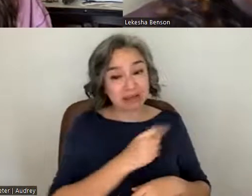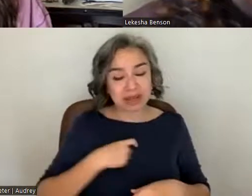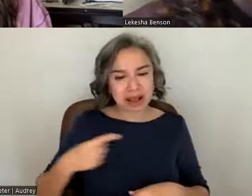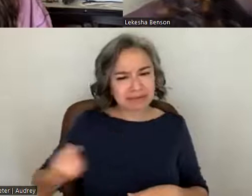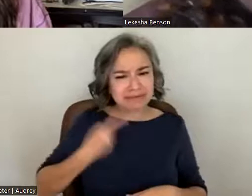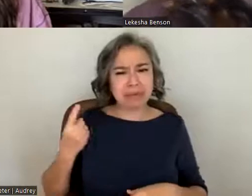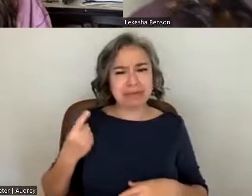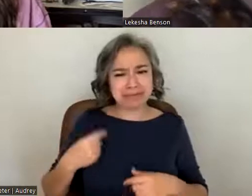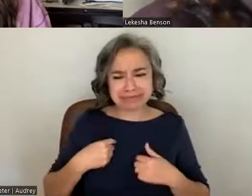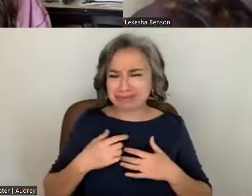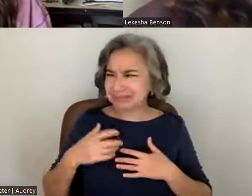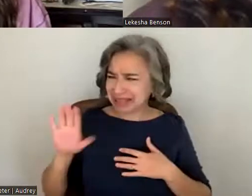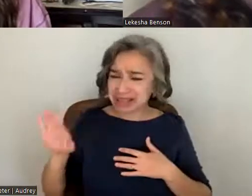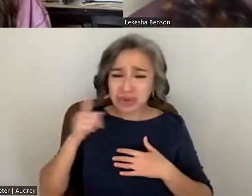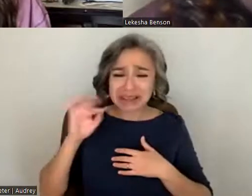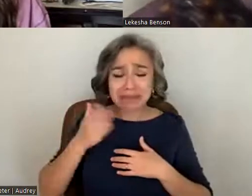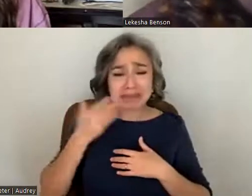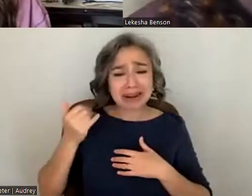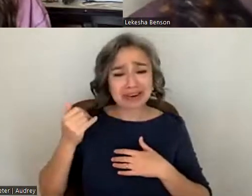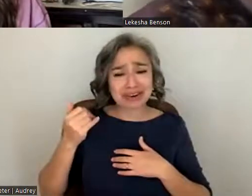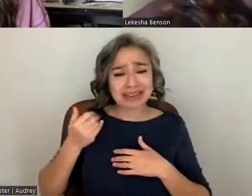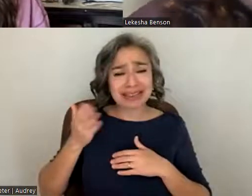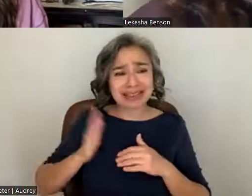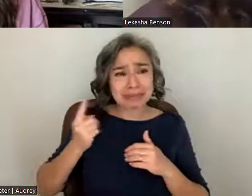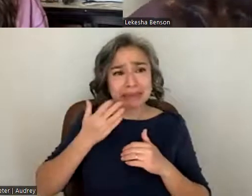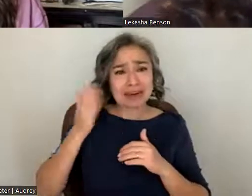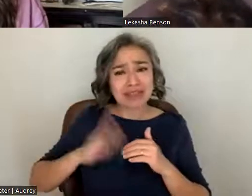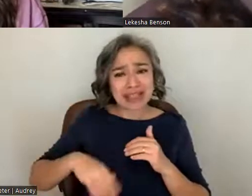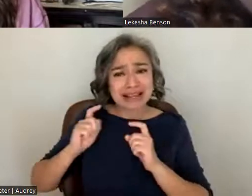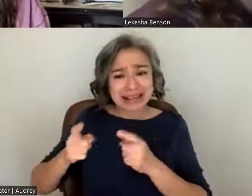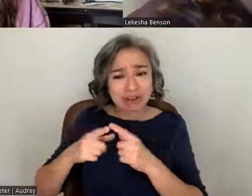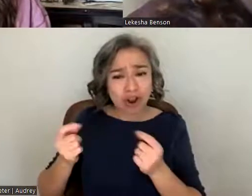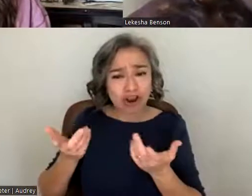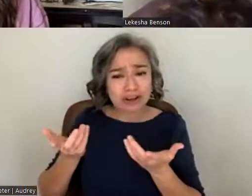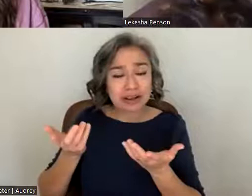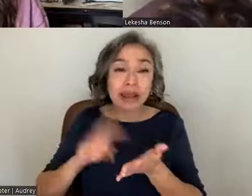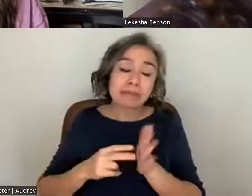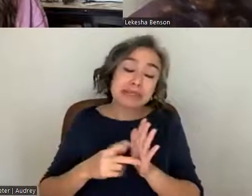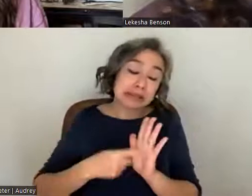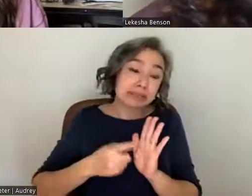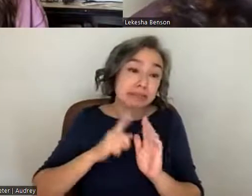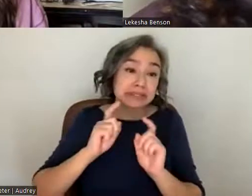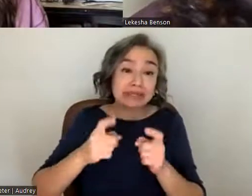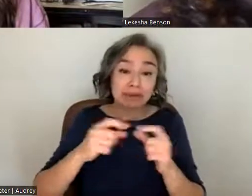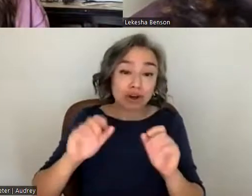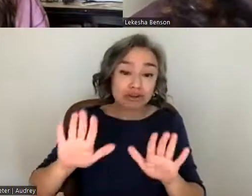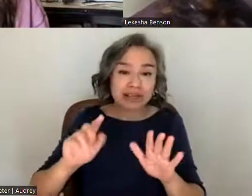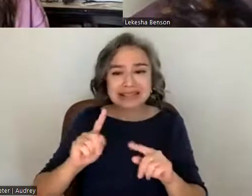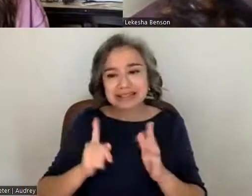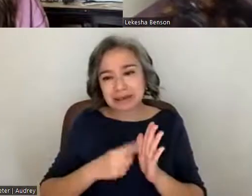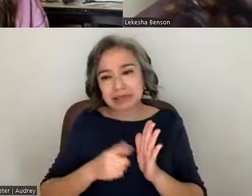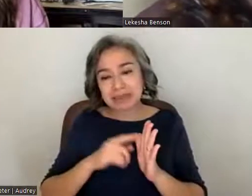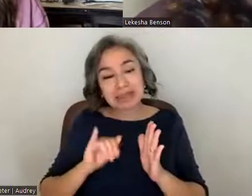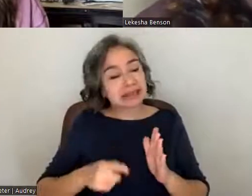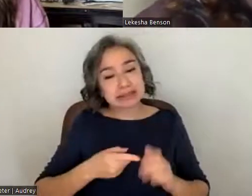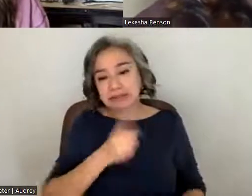incentive? And of course, gift cards are, sometimes that's great, and sometimes it's just insulting.